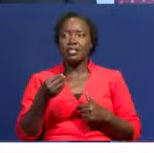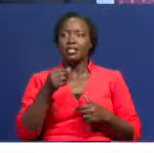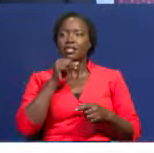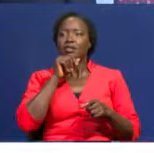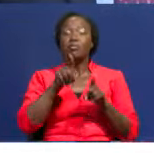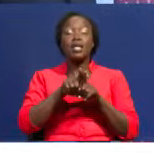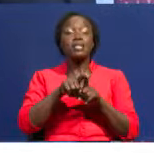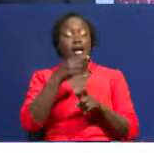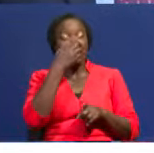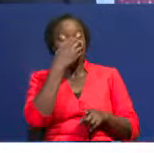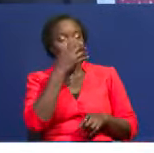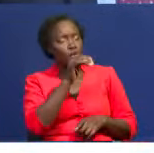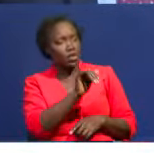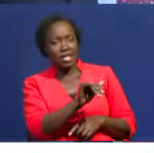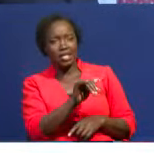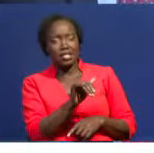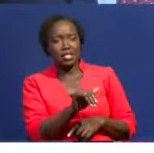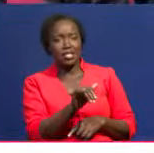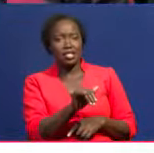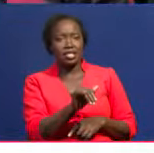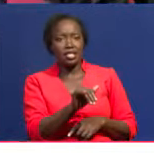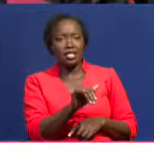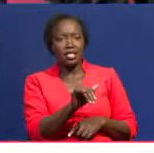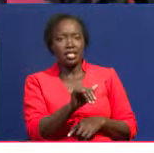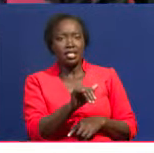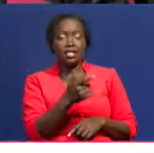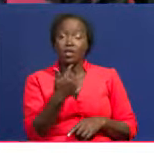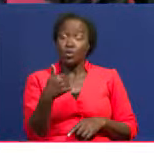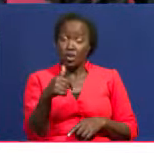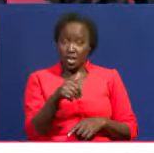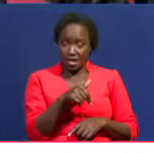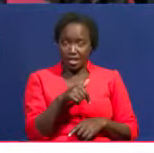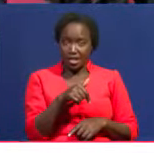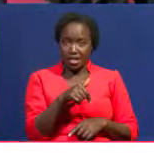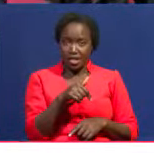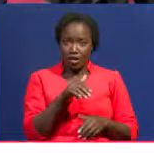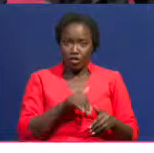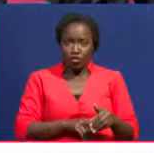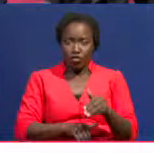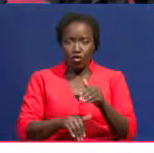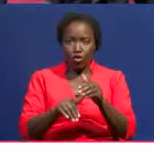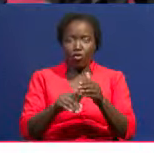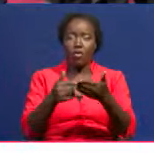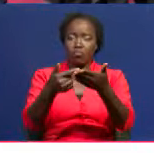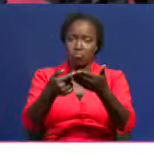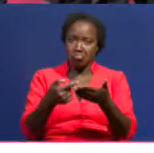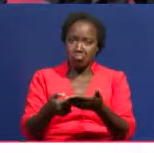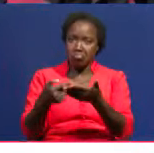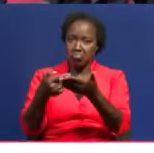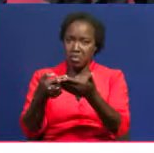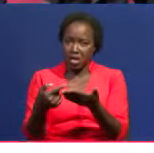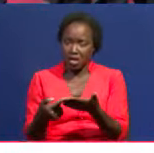Brother William Ruto, that we would follow the route of dialogue.